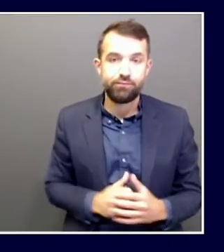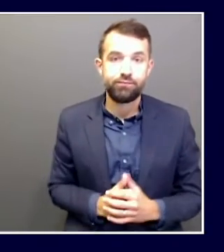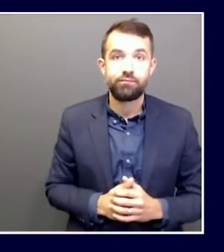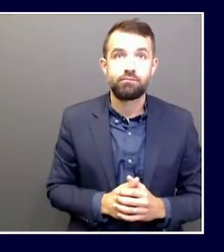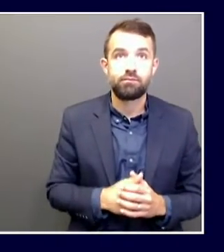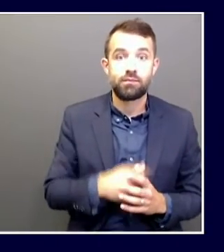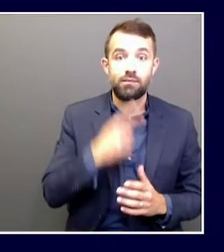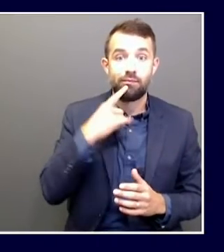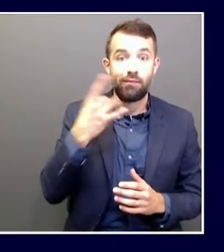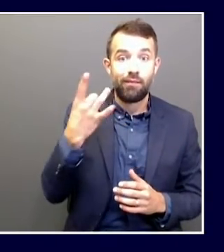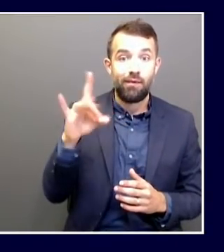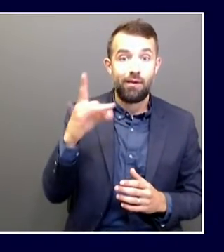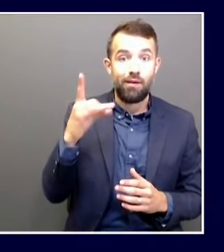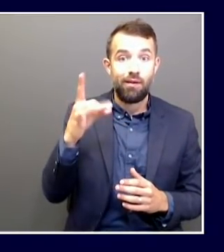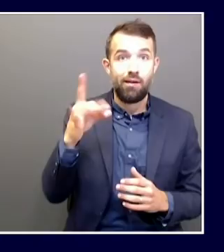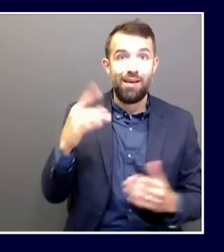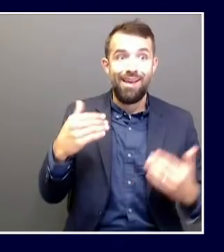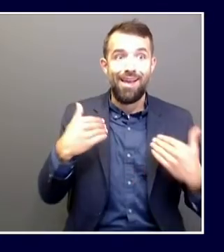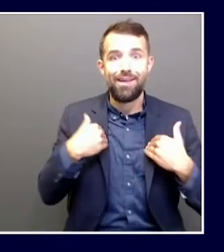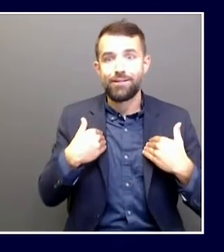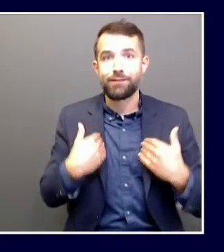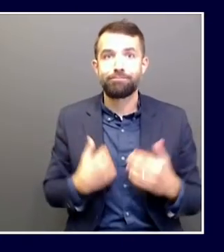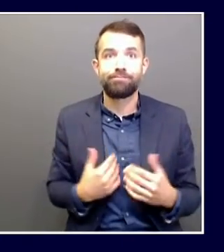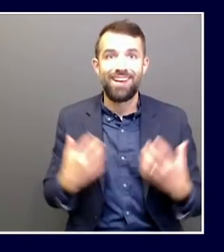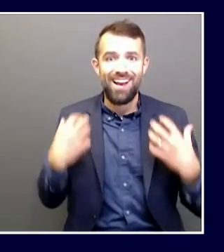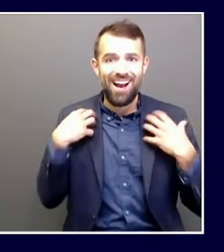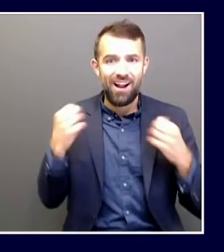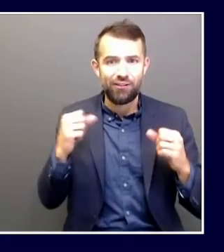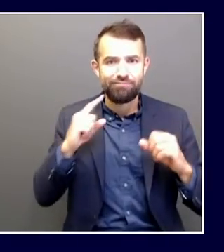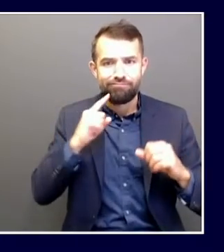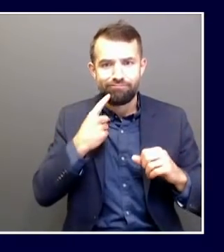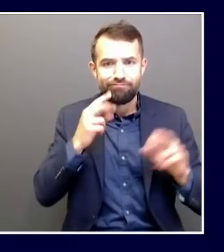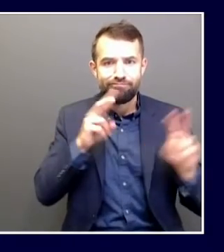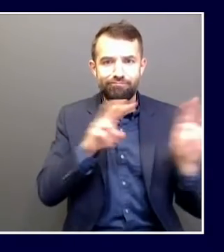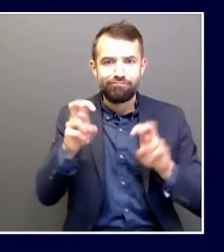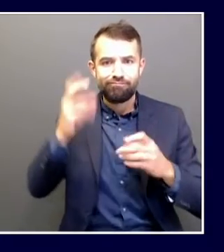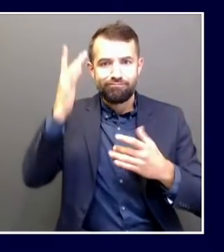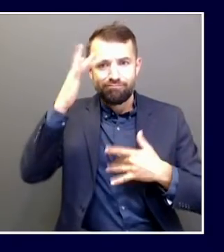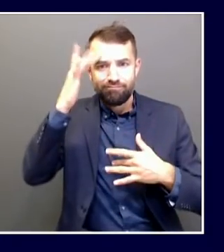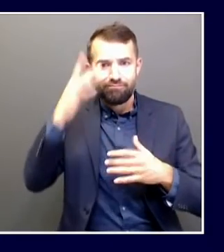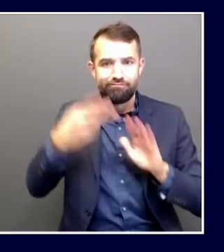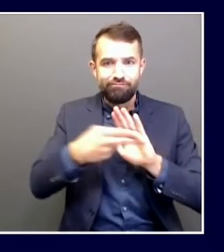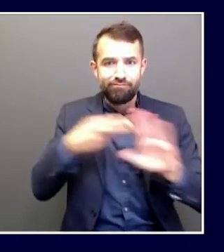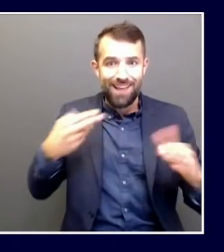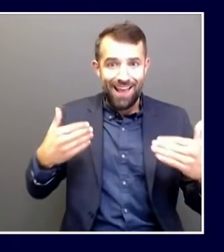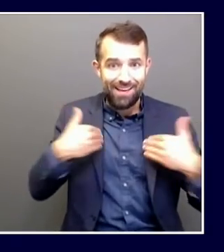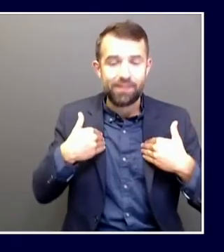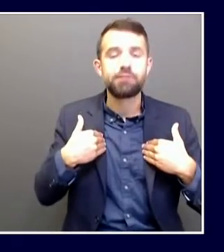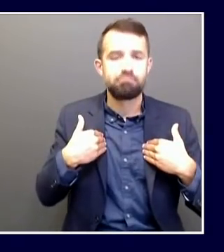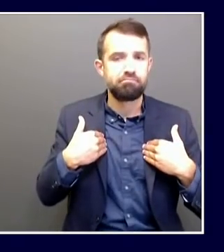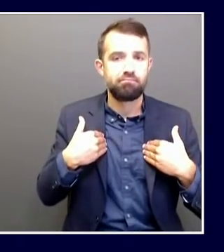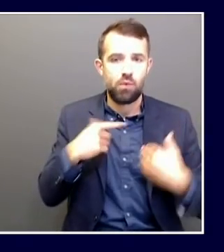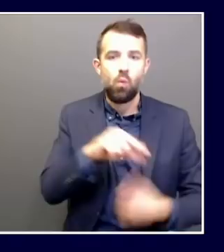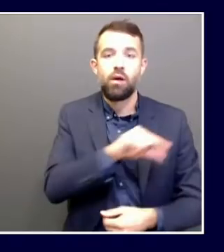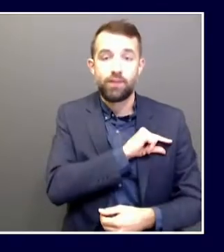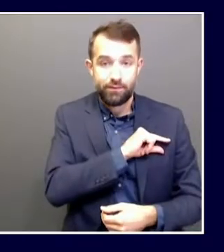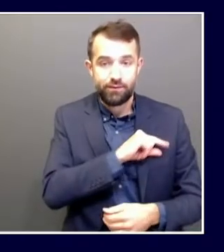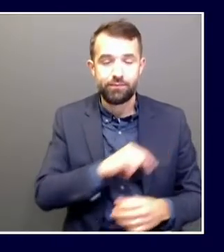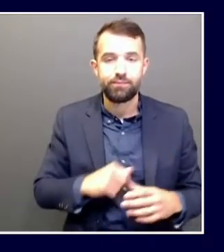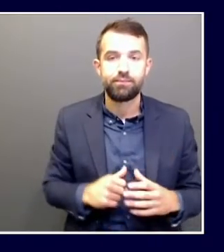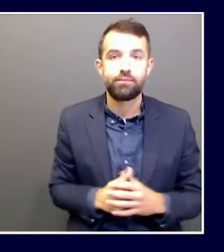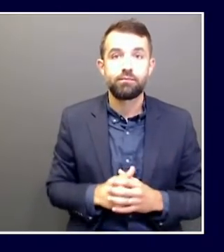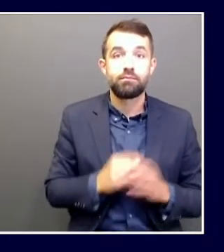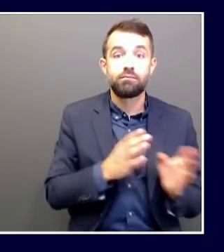also includes folks who are over the age of 18 who are at an increased risk for COVID-19 exposure